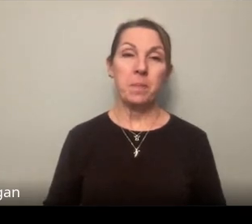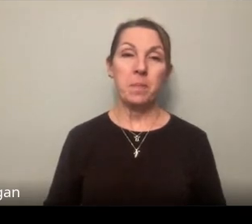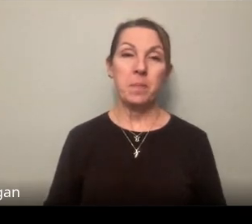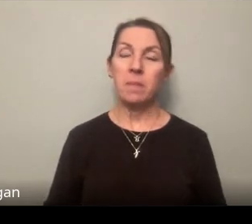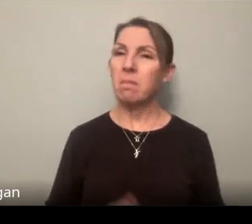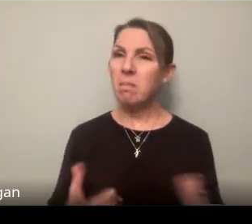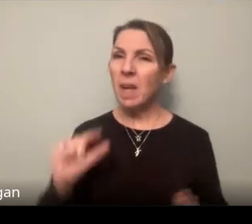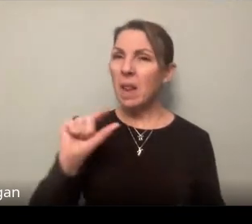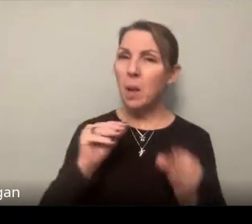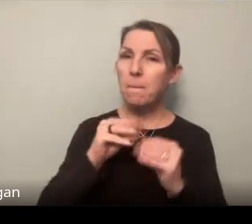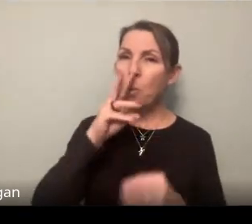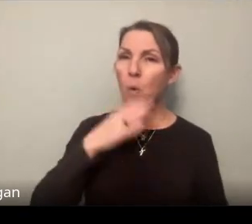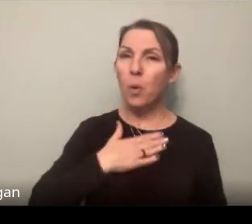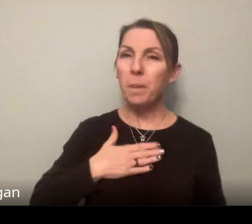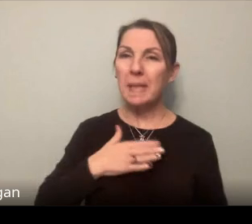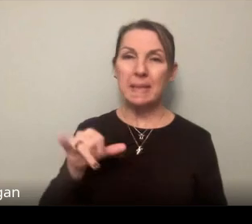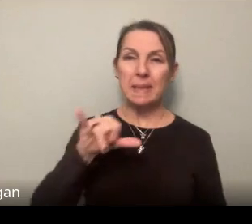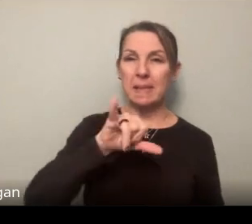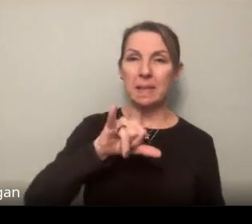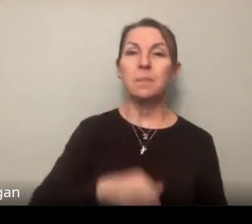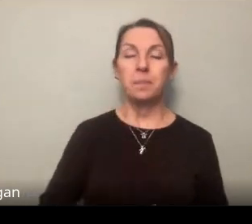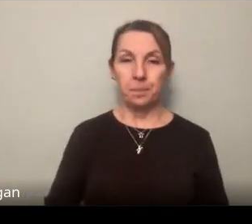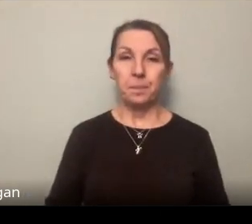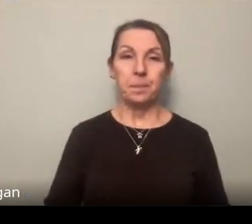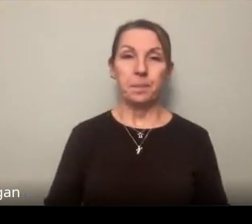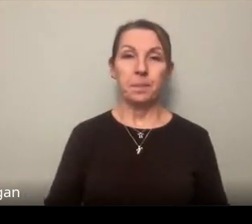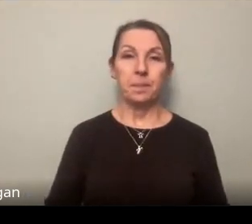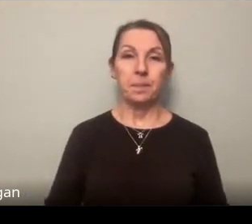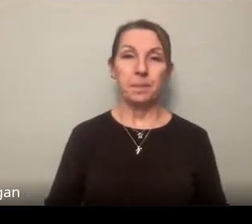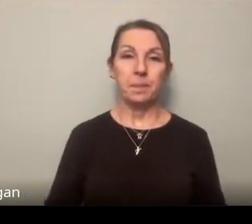Can I have a little more water, please? Mm-hmm.